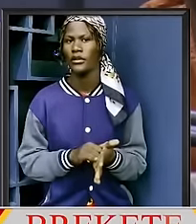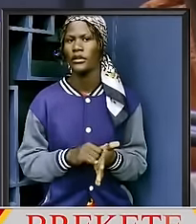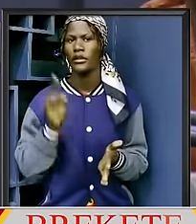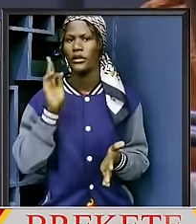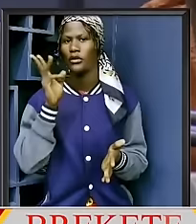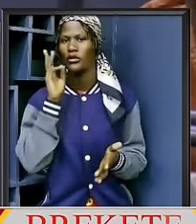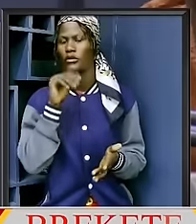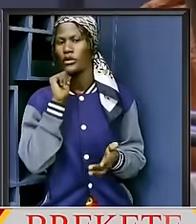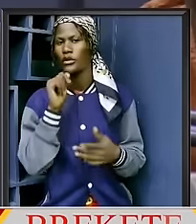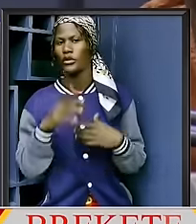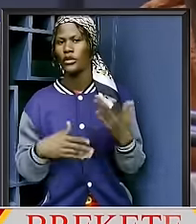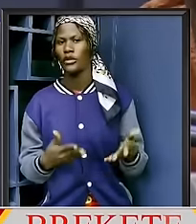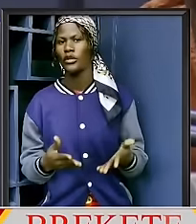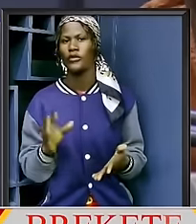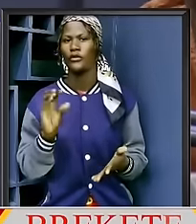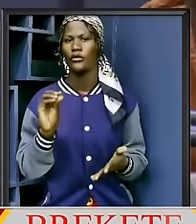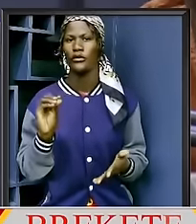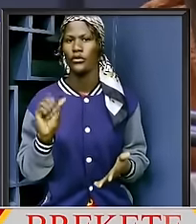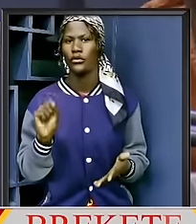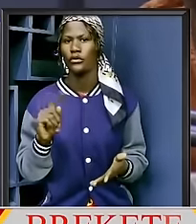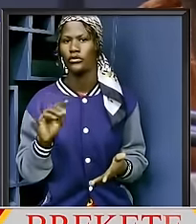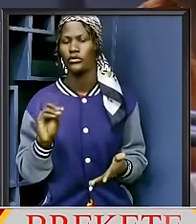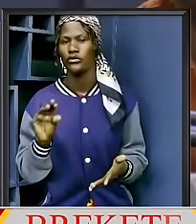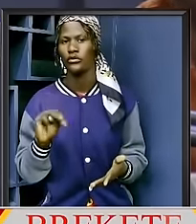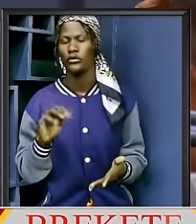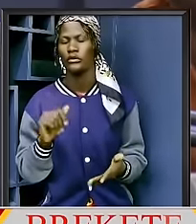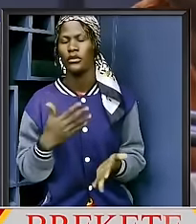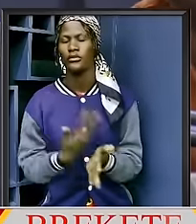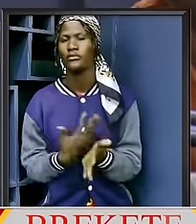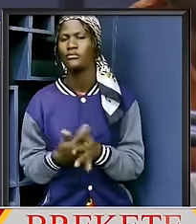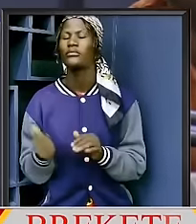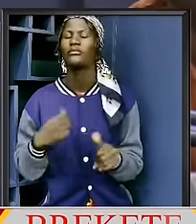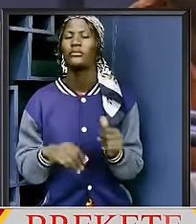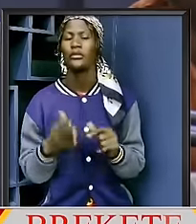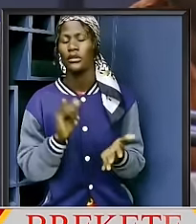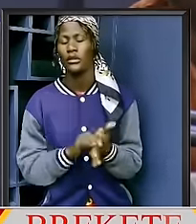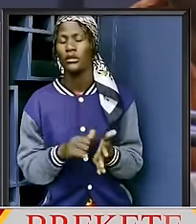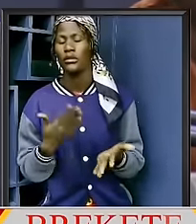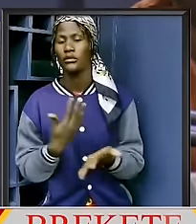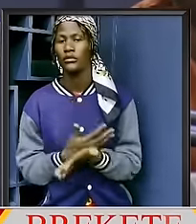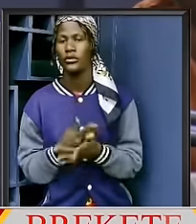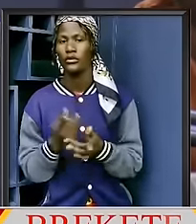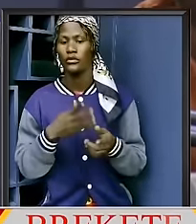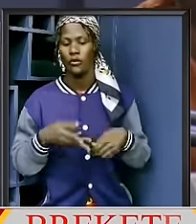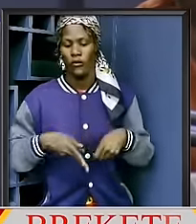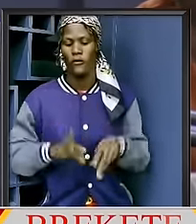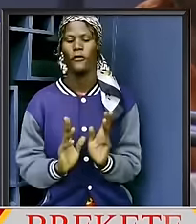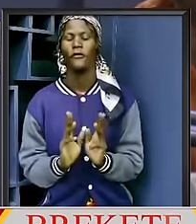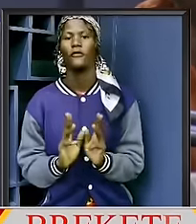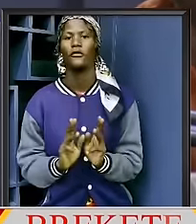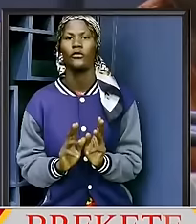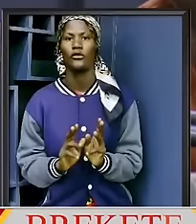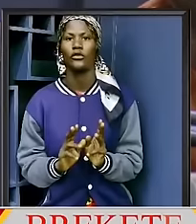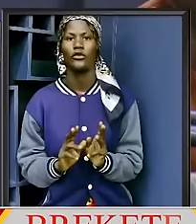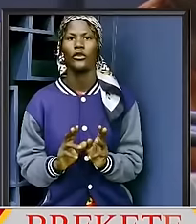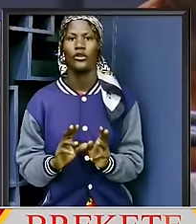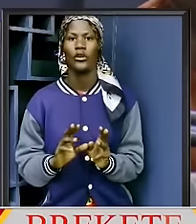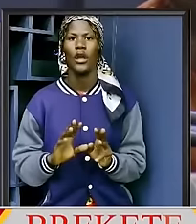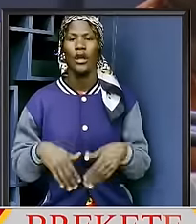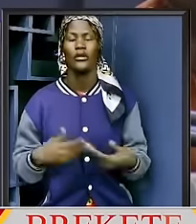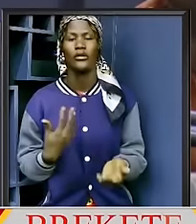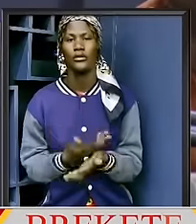give customers money again. That the money doesn't flow the way it's supposed to come in. That will stop giving people loan.